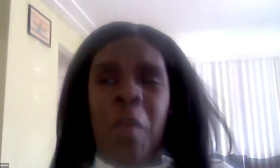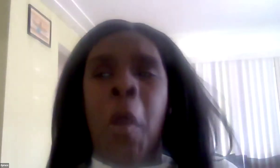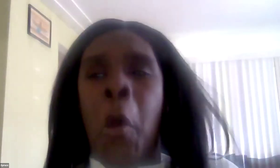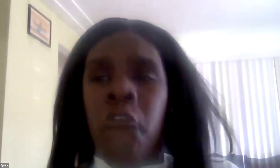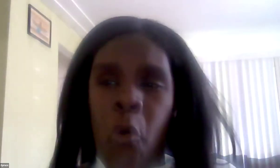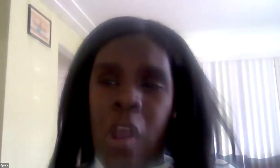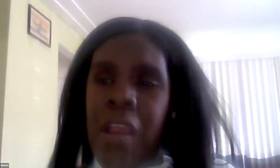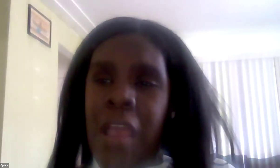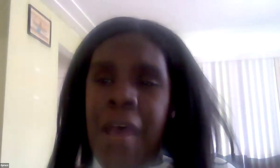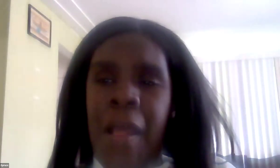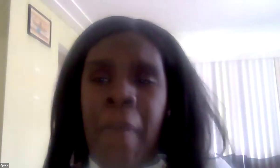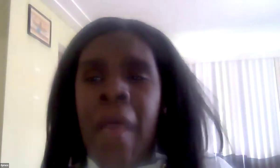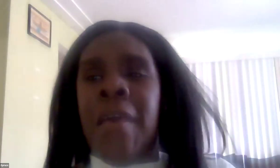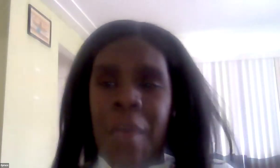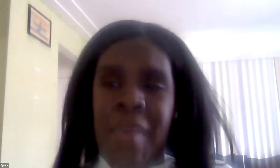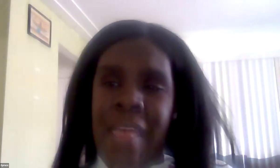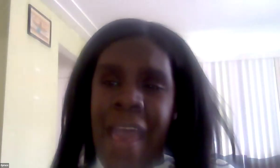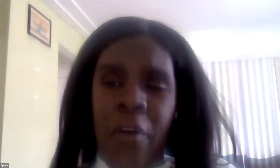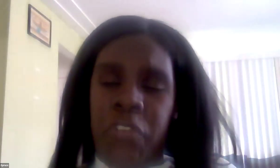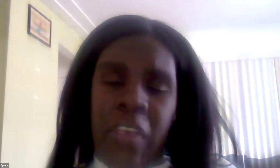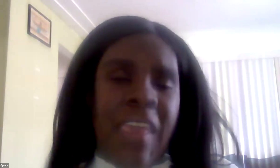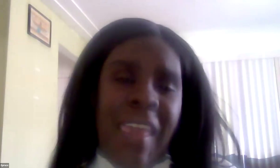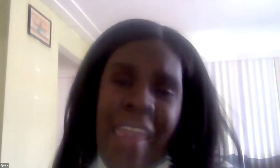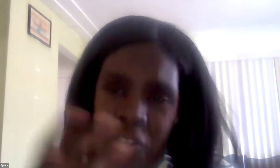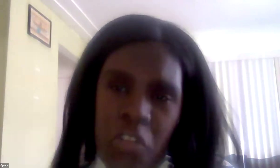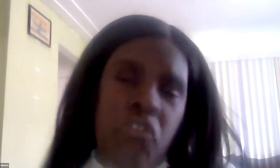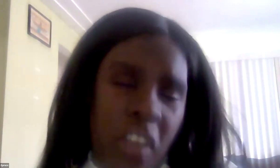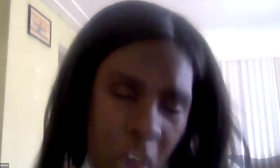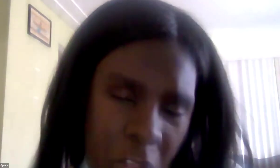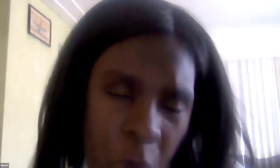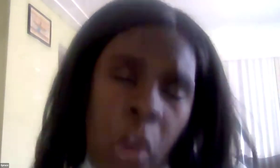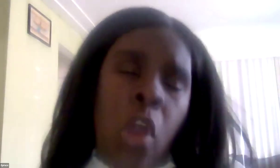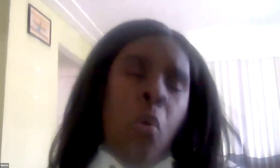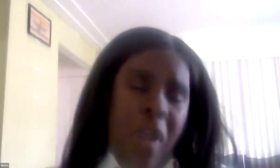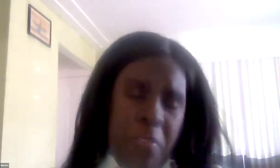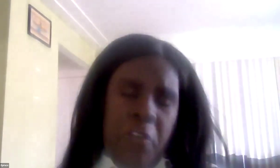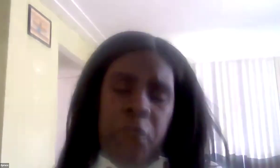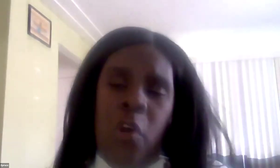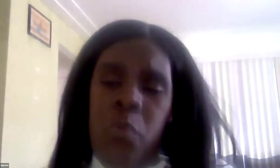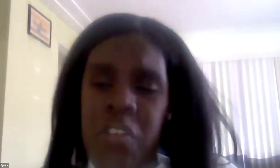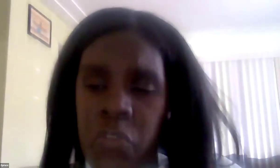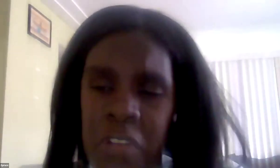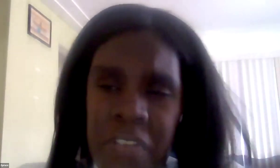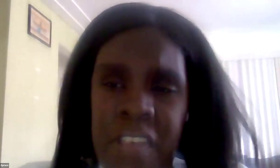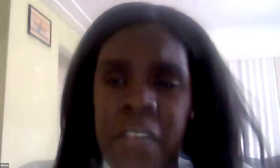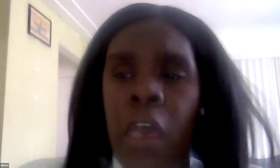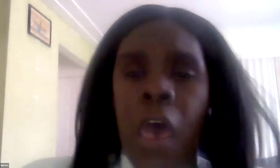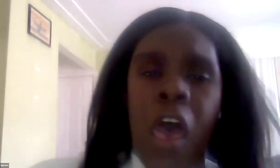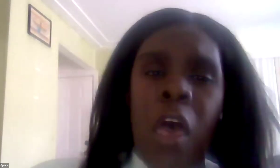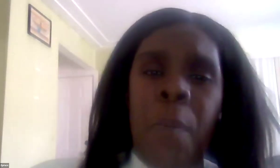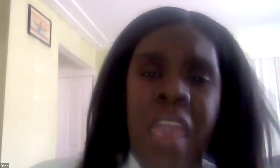Thank you, Norm, for coming out and sharing all the wealth of